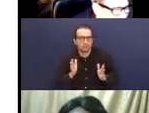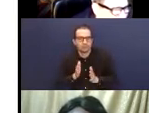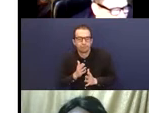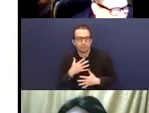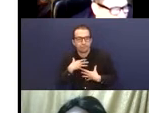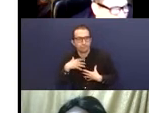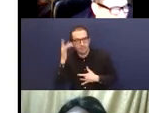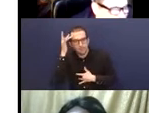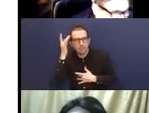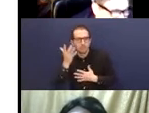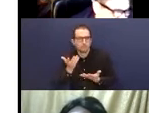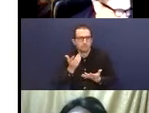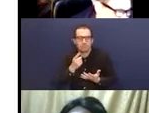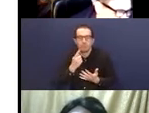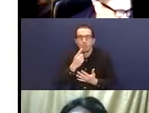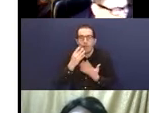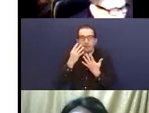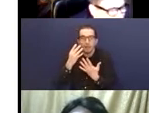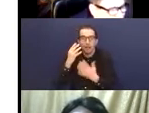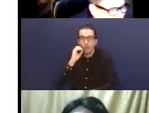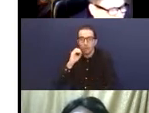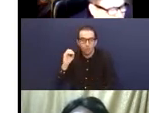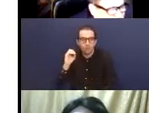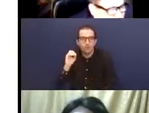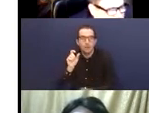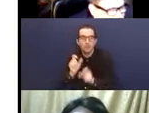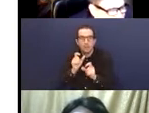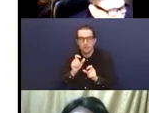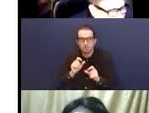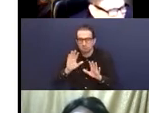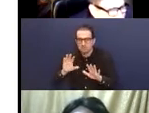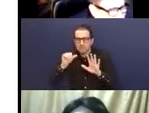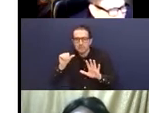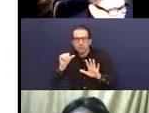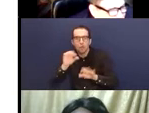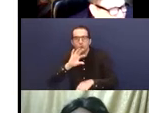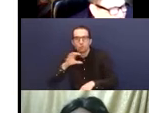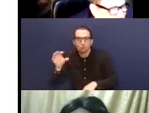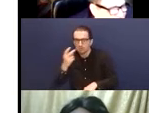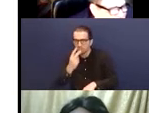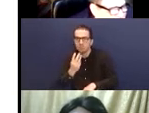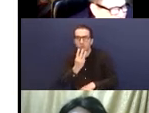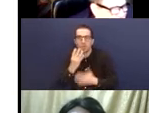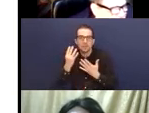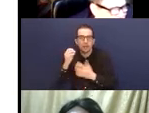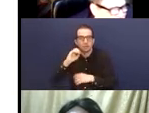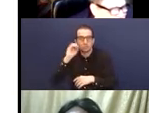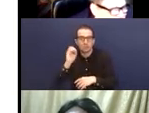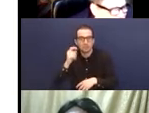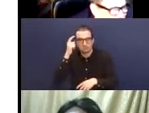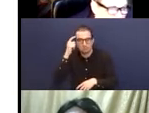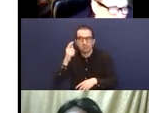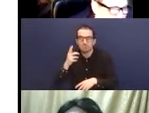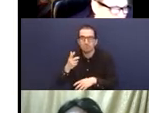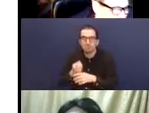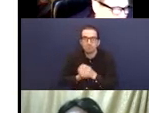what they also say is that the effect of mental health is a 4% drop in GDP, contributed by people being